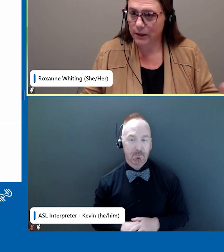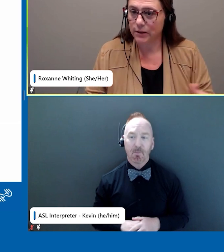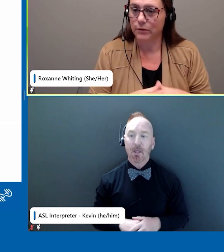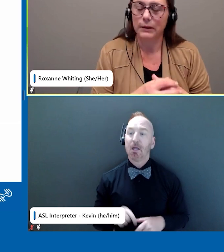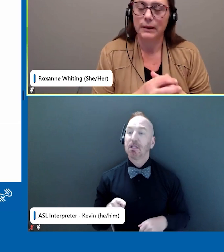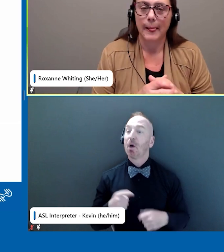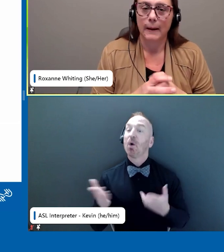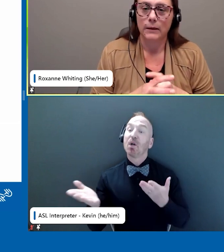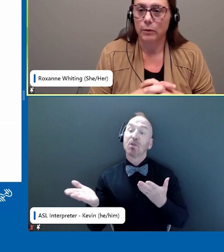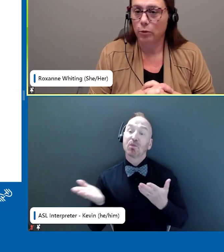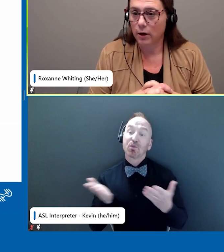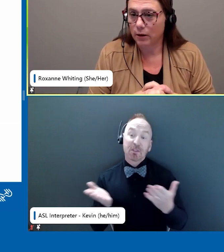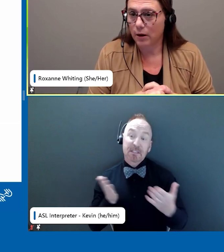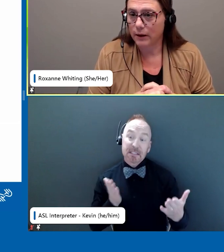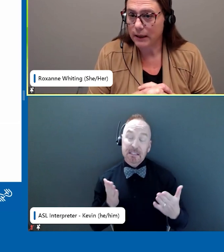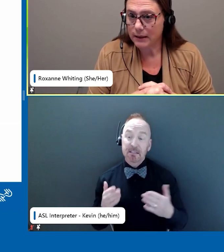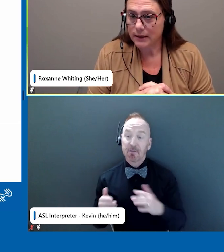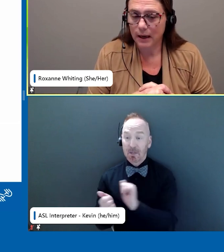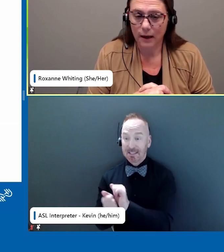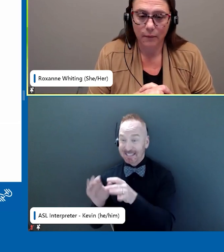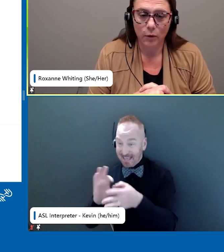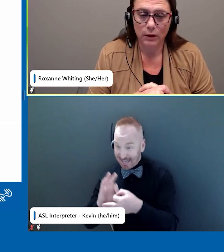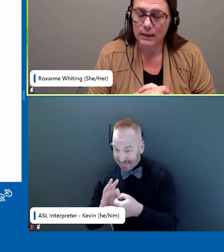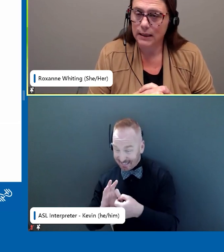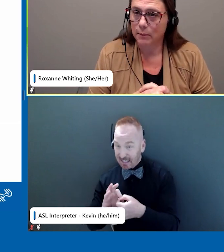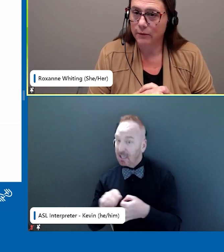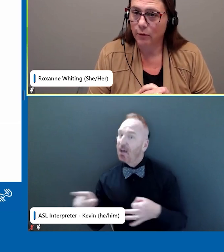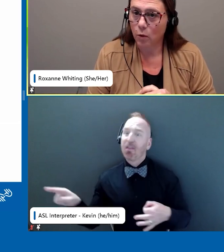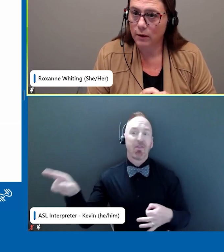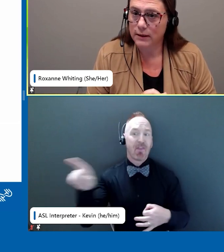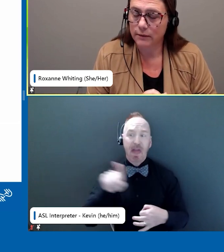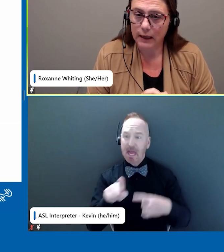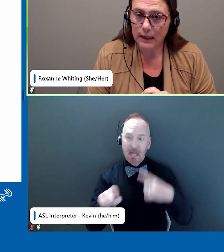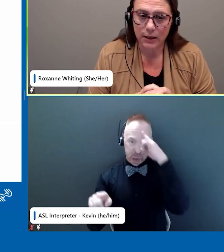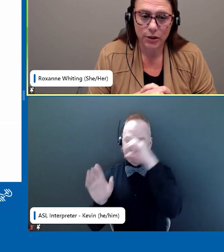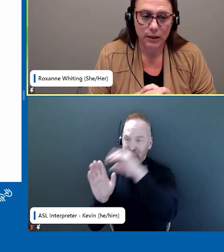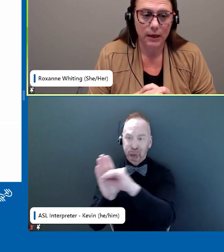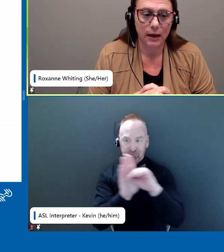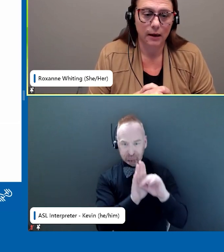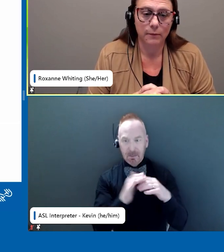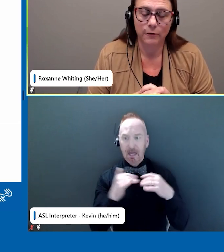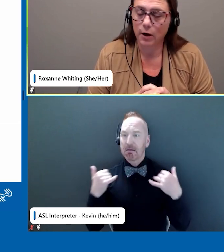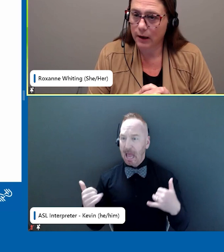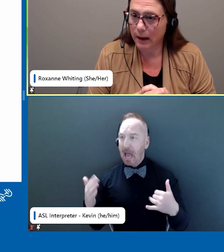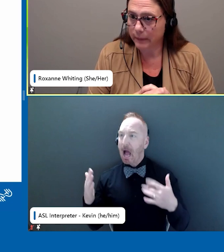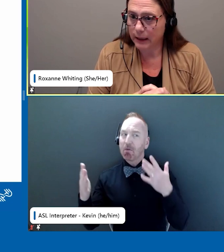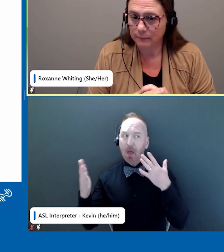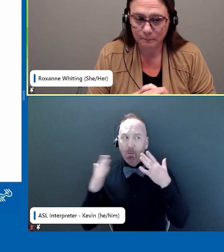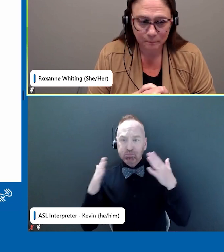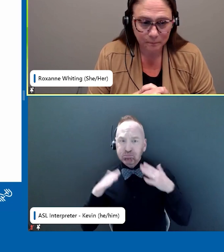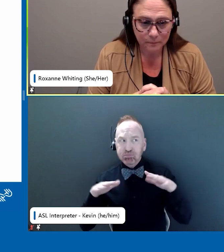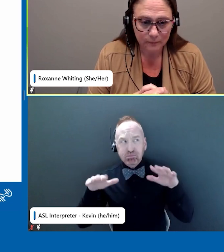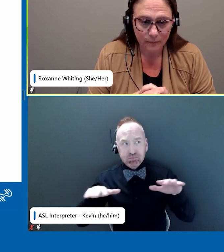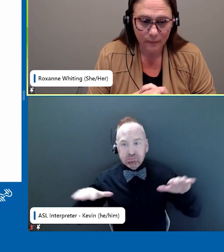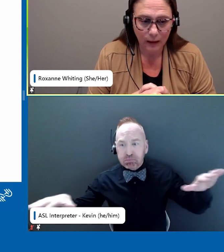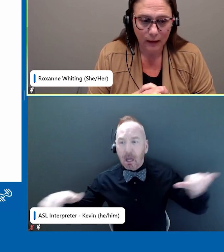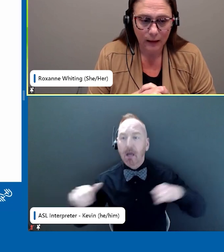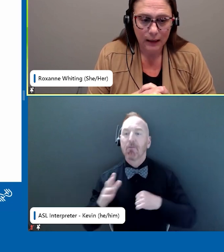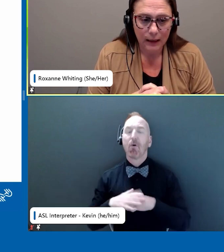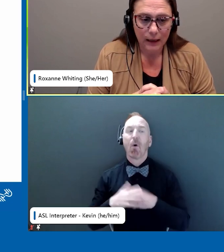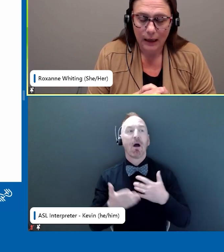services that we do to a broader audience with these type of awards and recognition for our company.